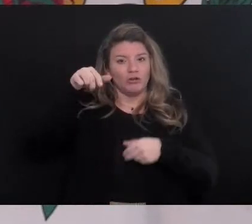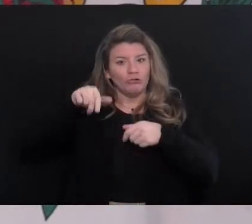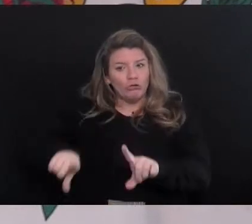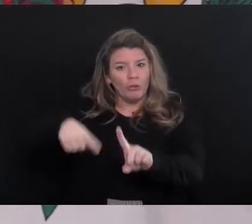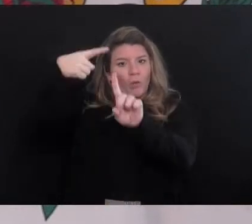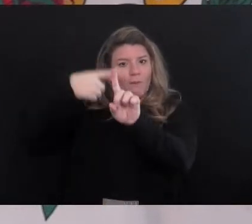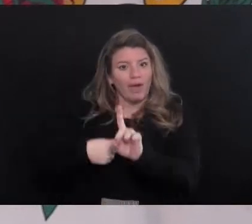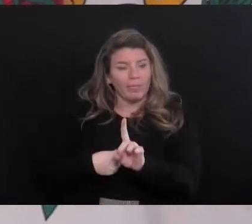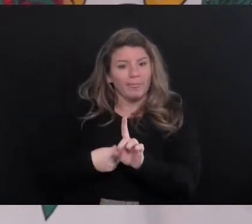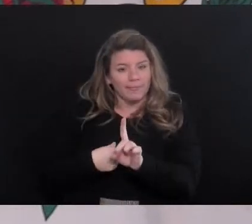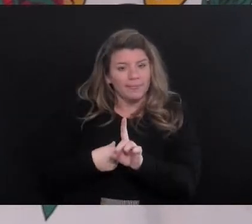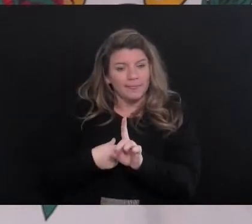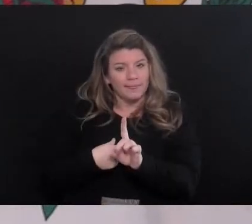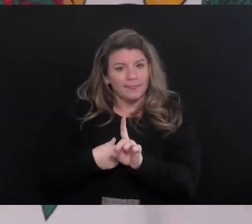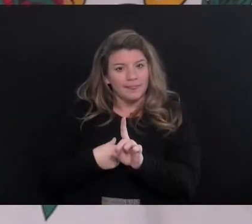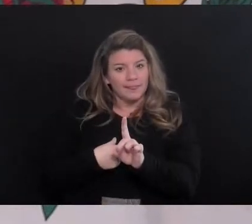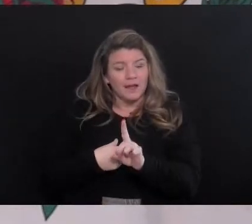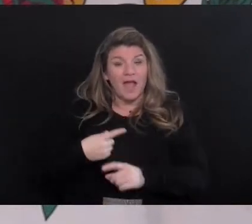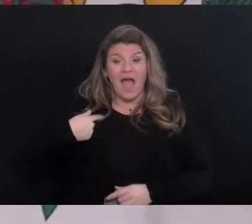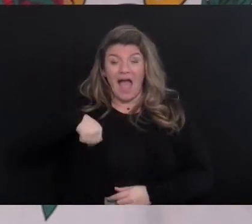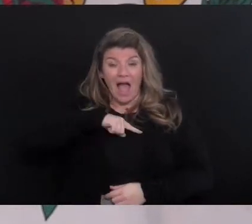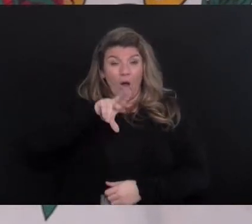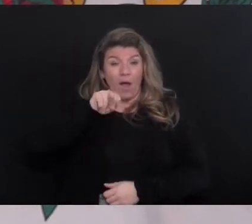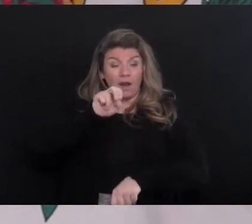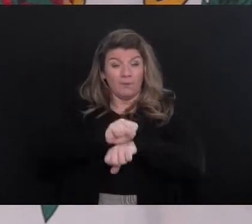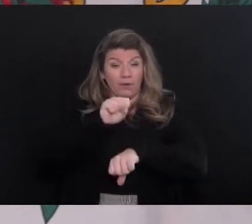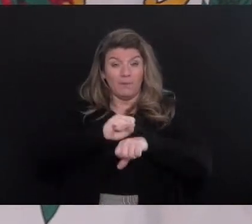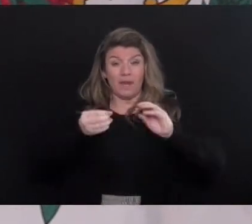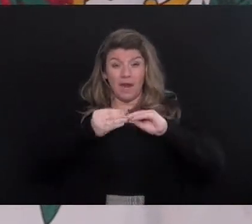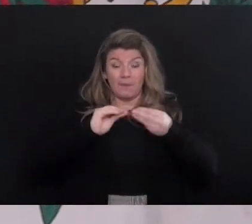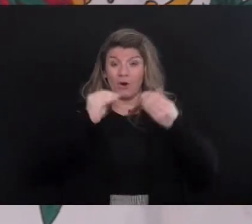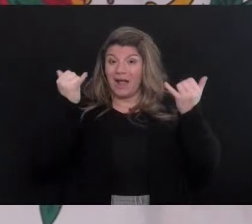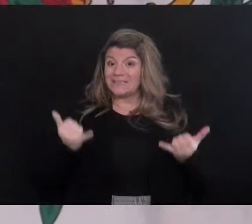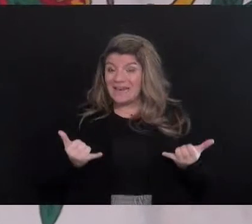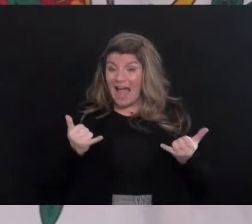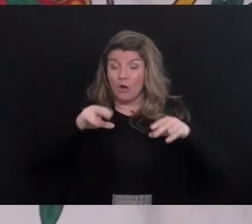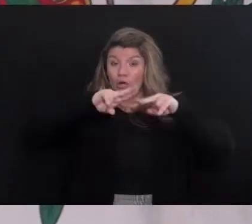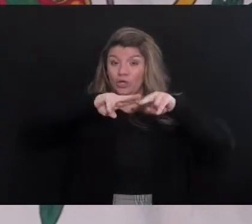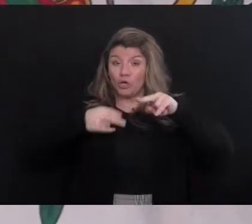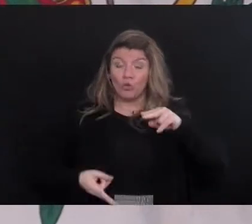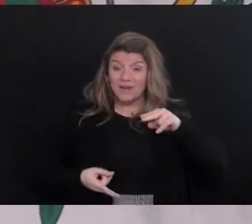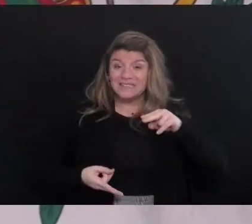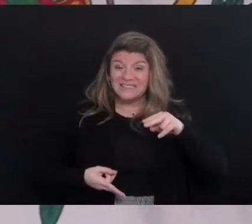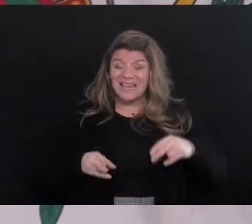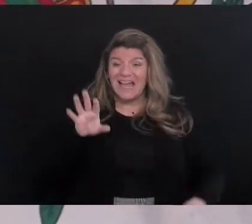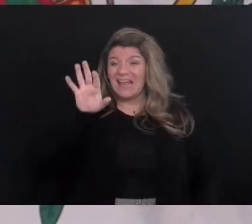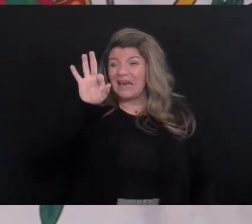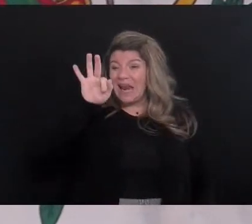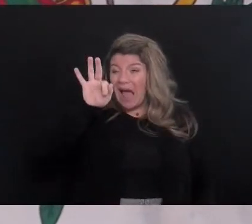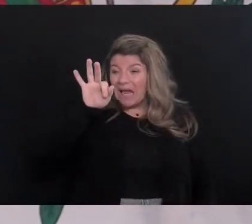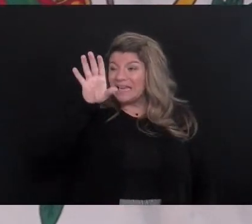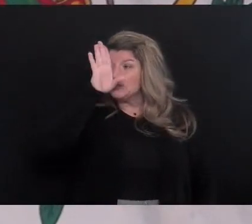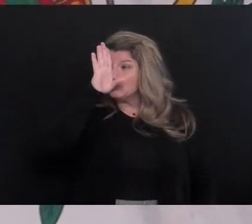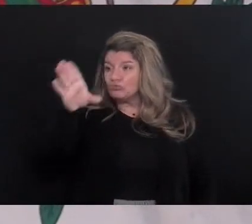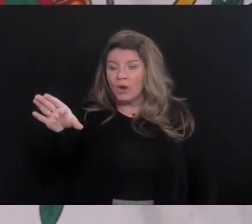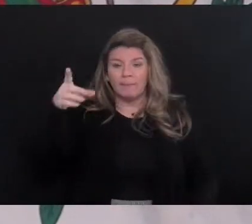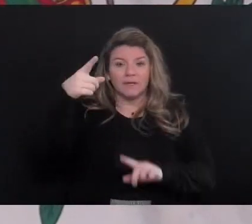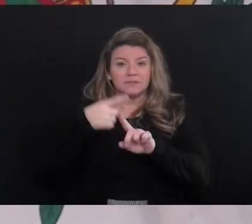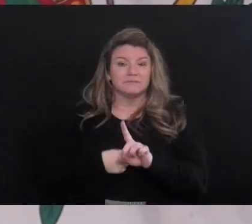month. Our unemployment rate has now decreased 19 straight